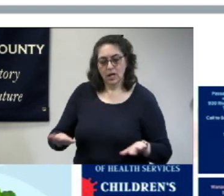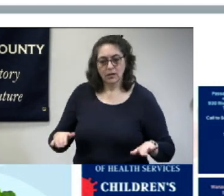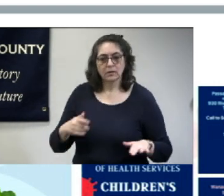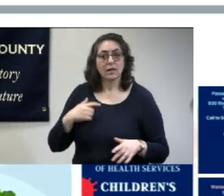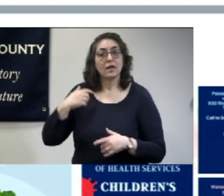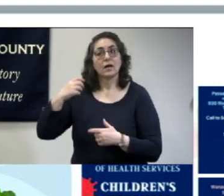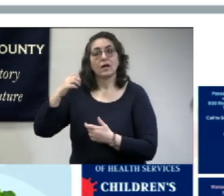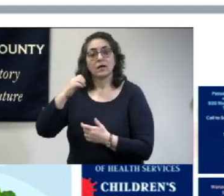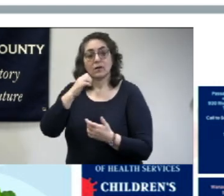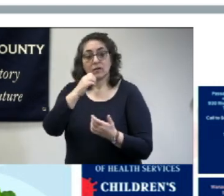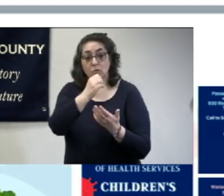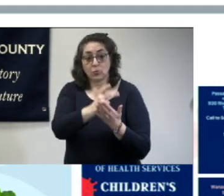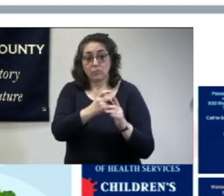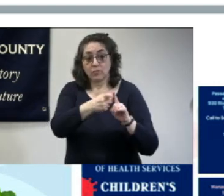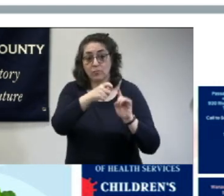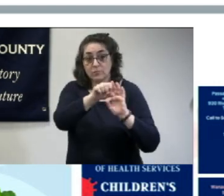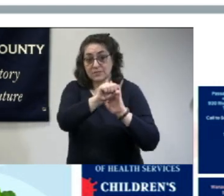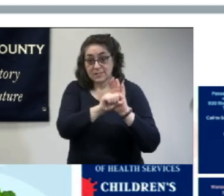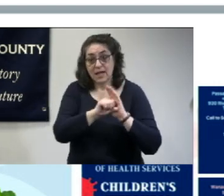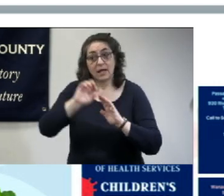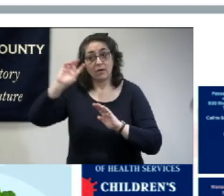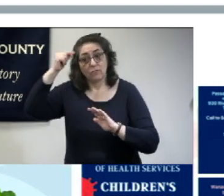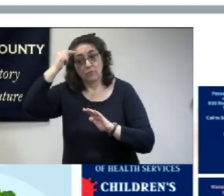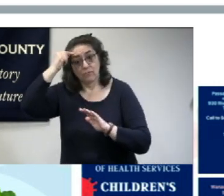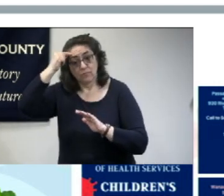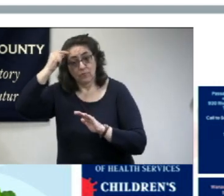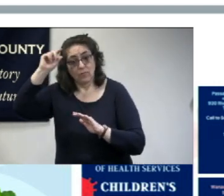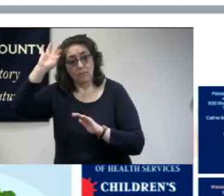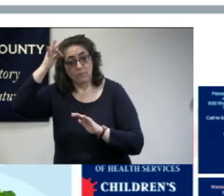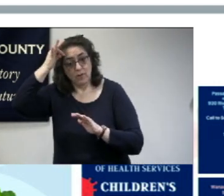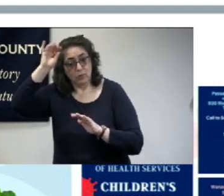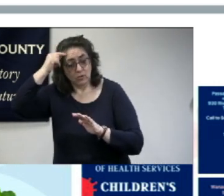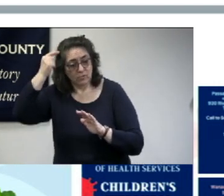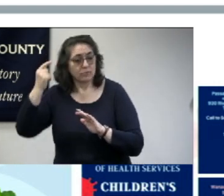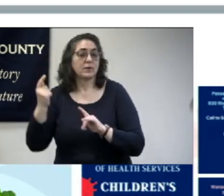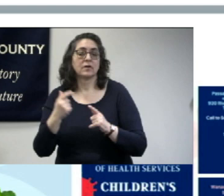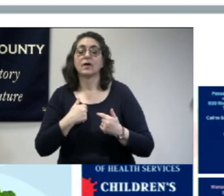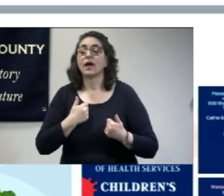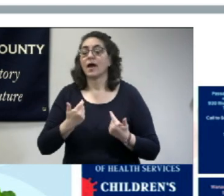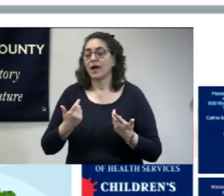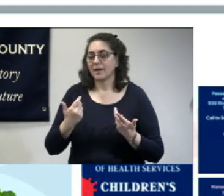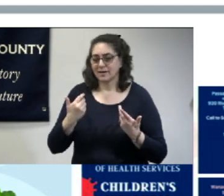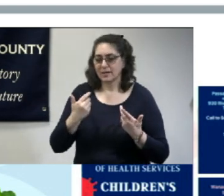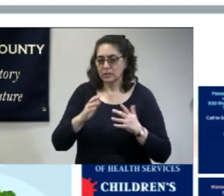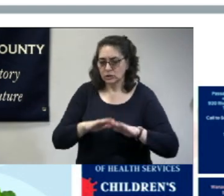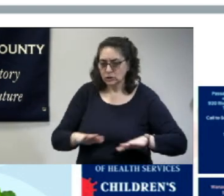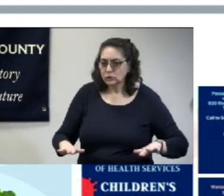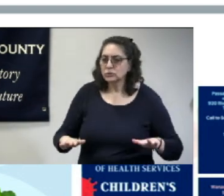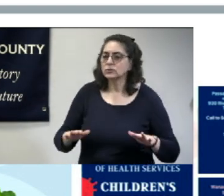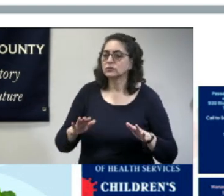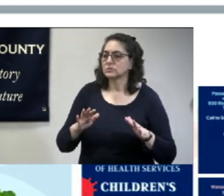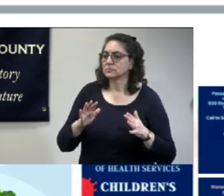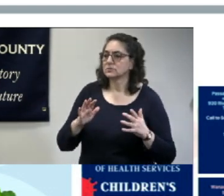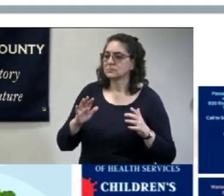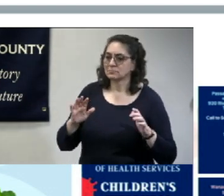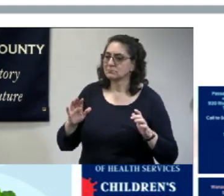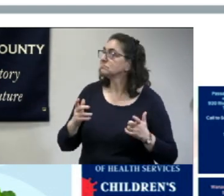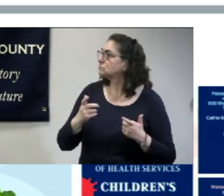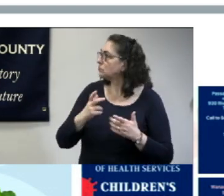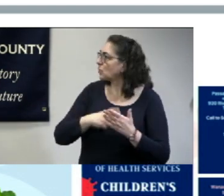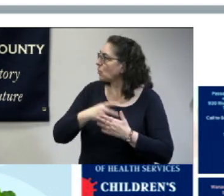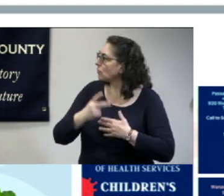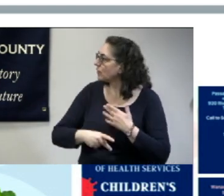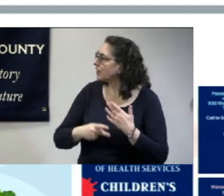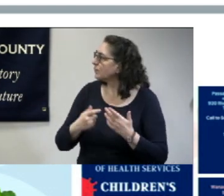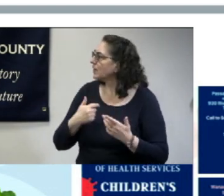the feds, and so we have these vaccine for children program, adult vaccine programs, and they've been very active, and more